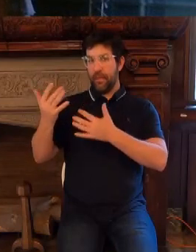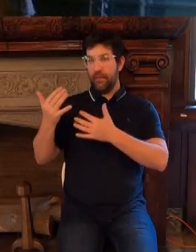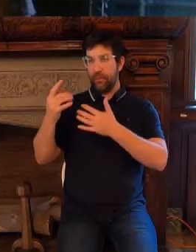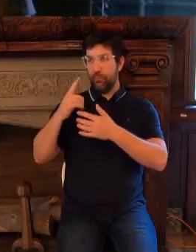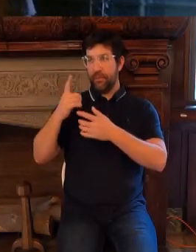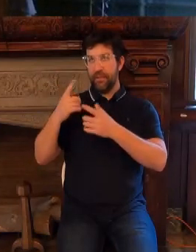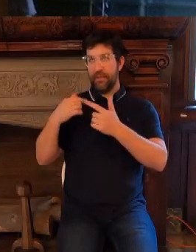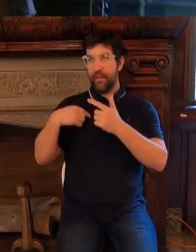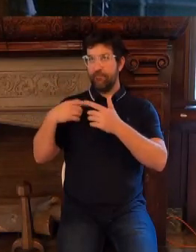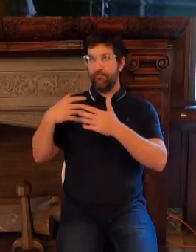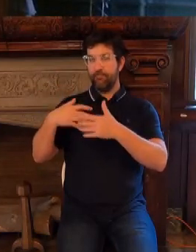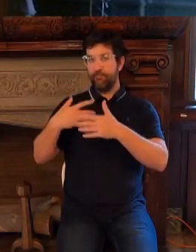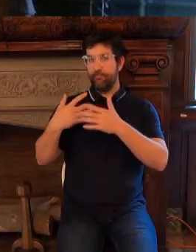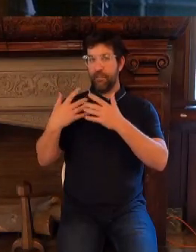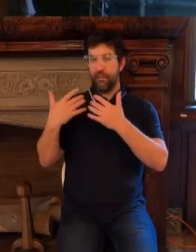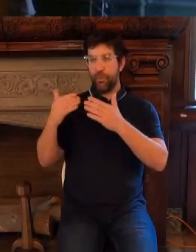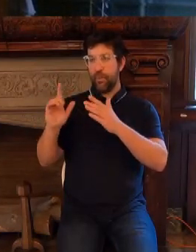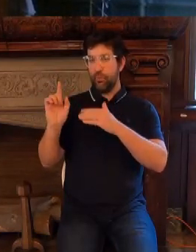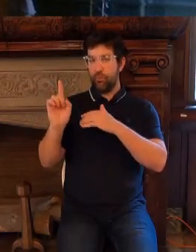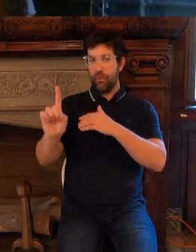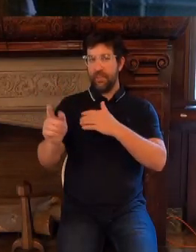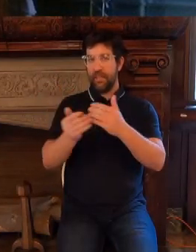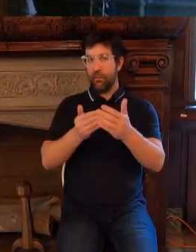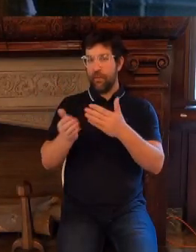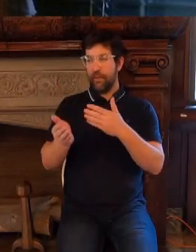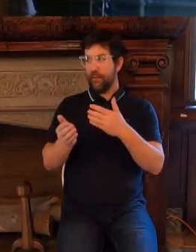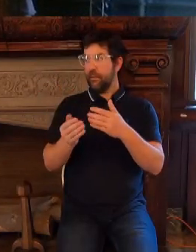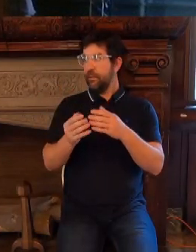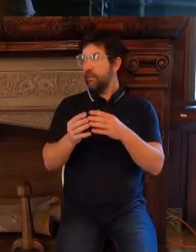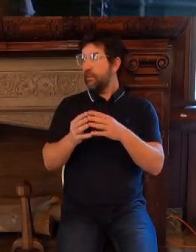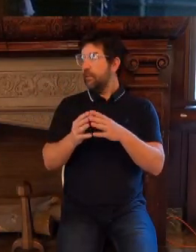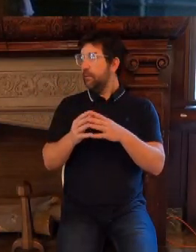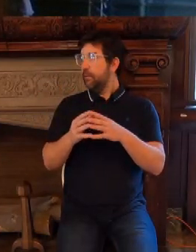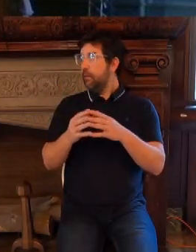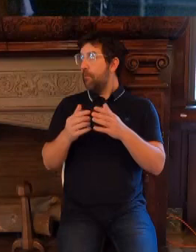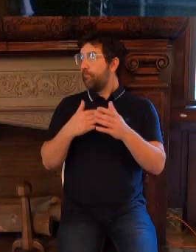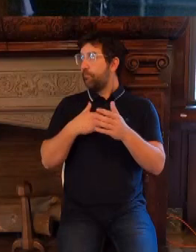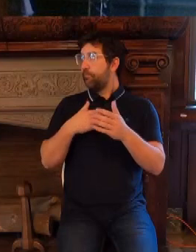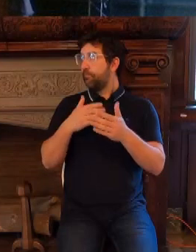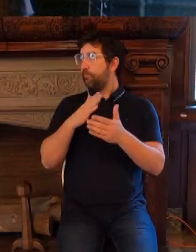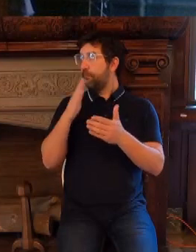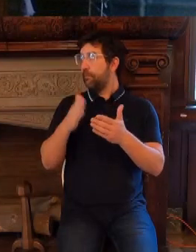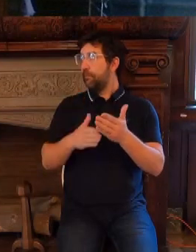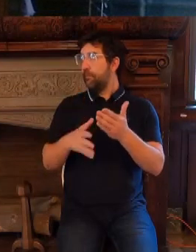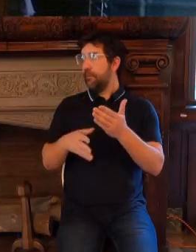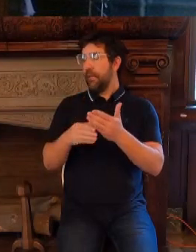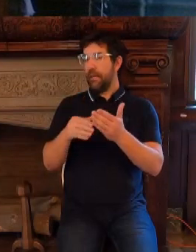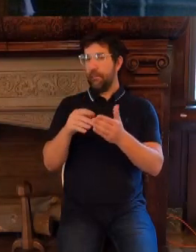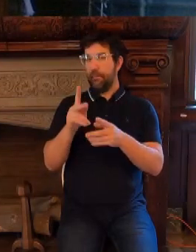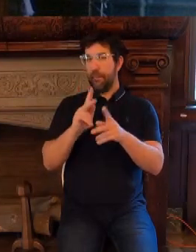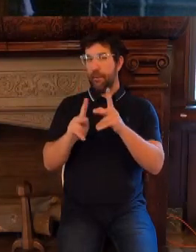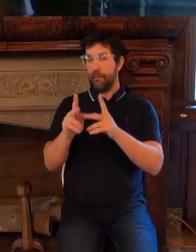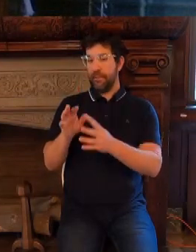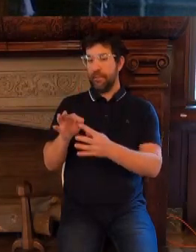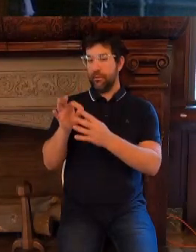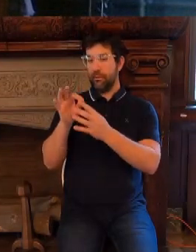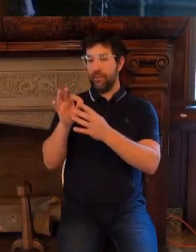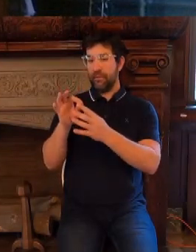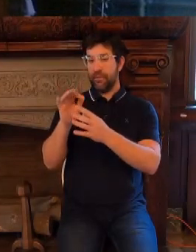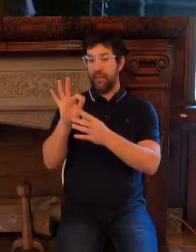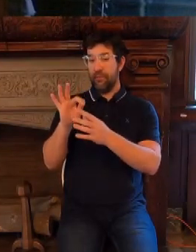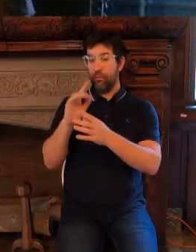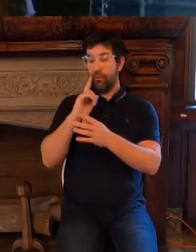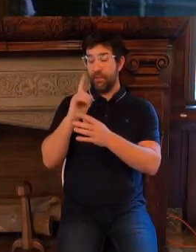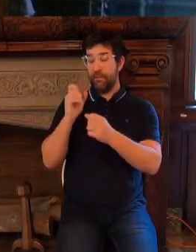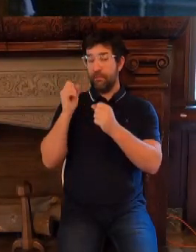usually cross against signalization. And so I almost never put in pedestrian exclusives unless there is a